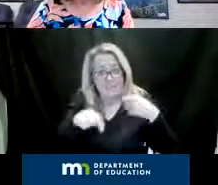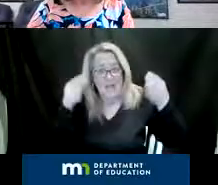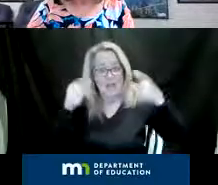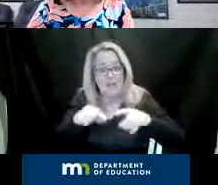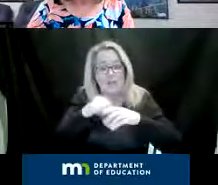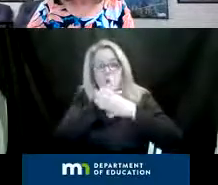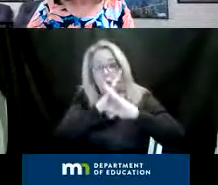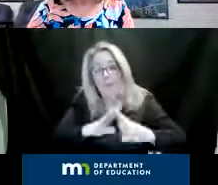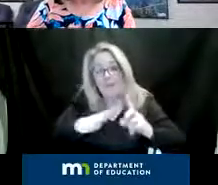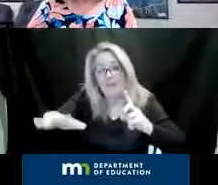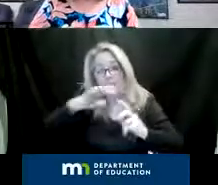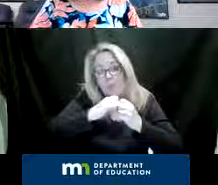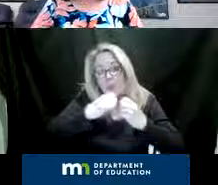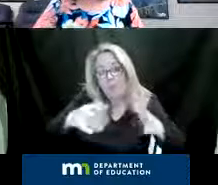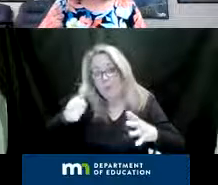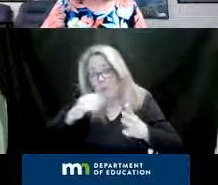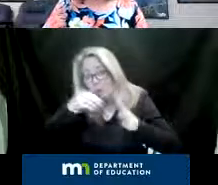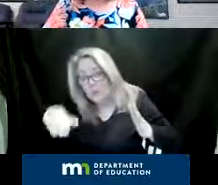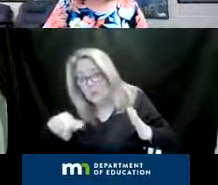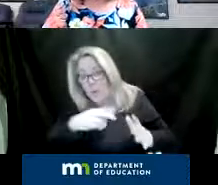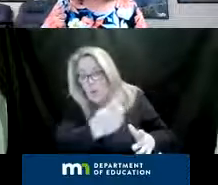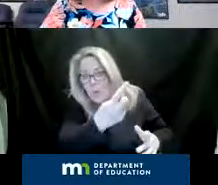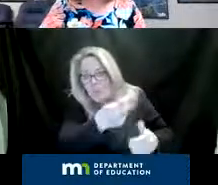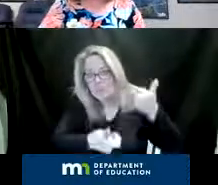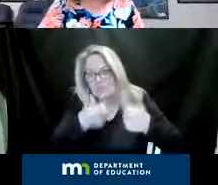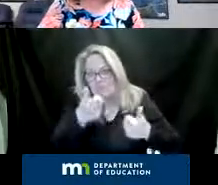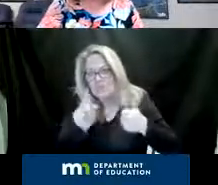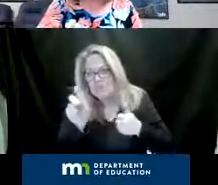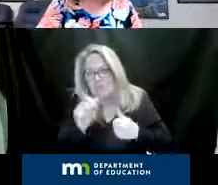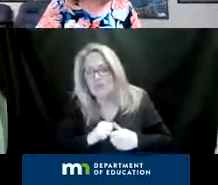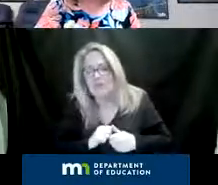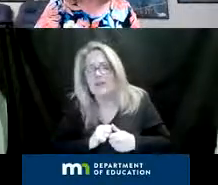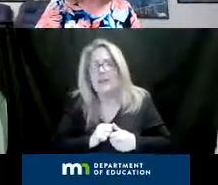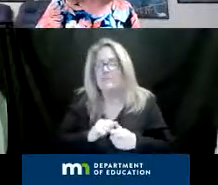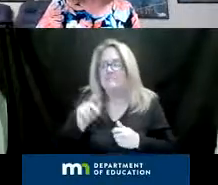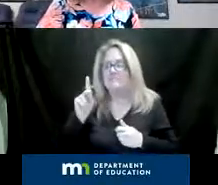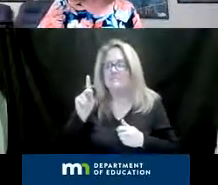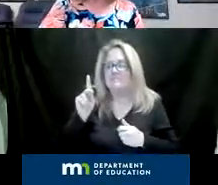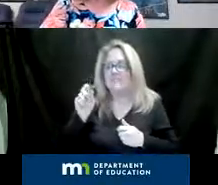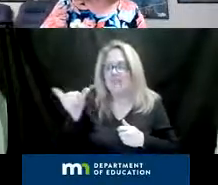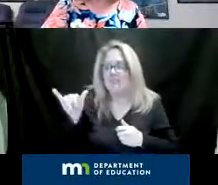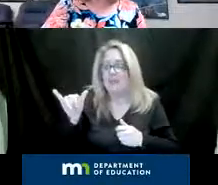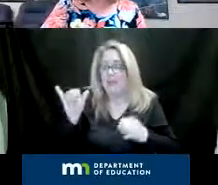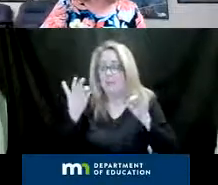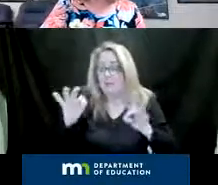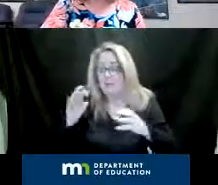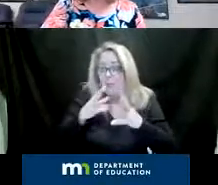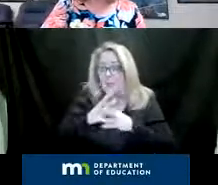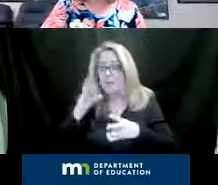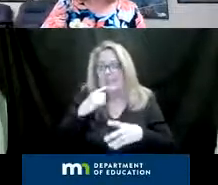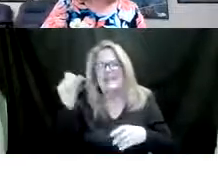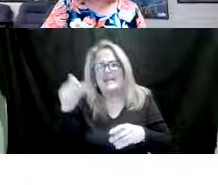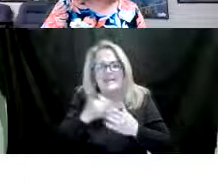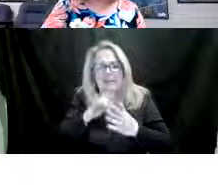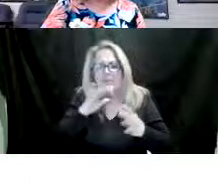without other students? It can be. In a perfect world, we might say yes, that would be